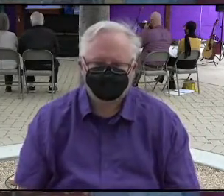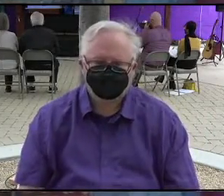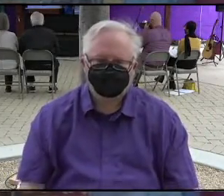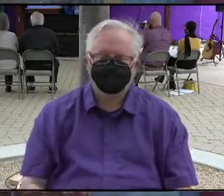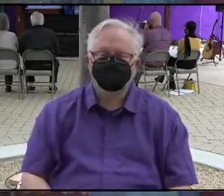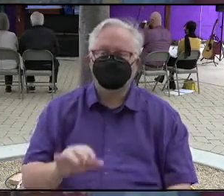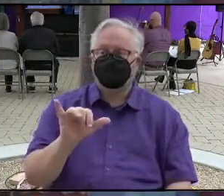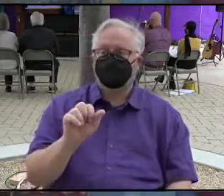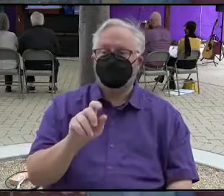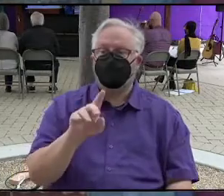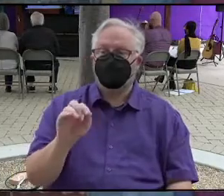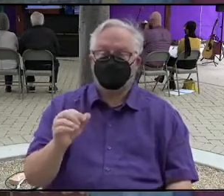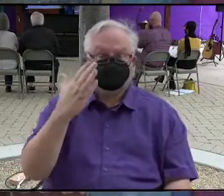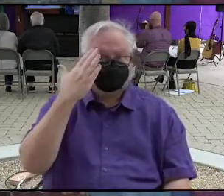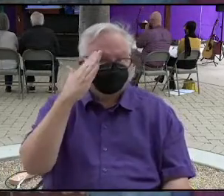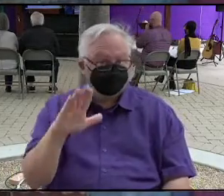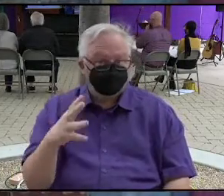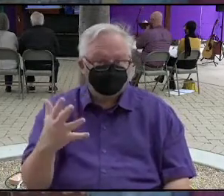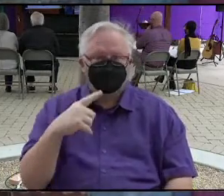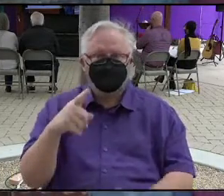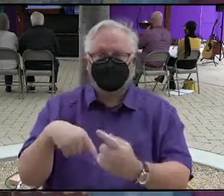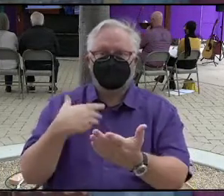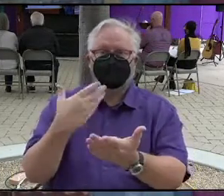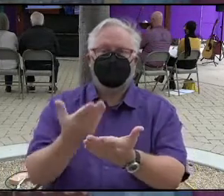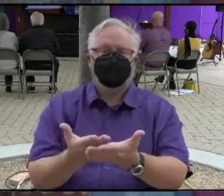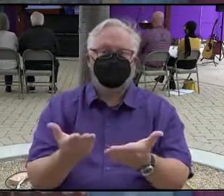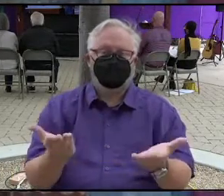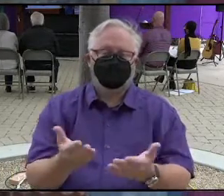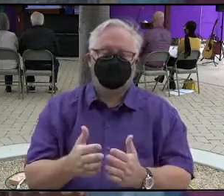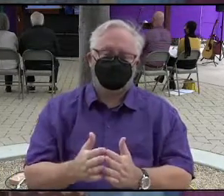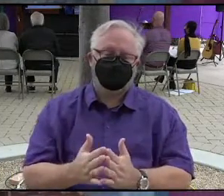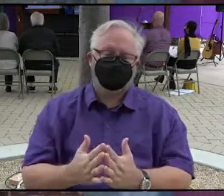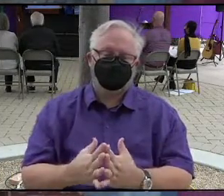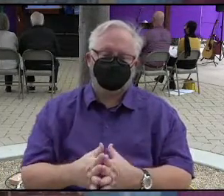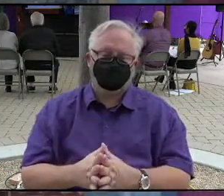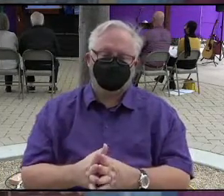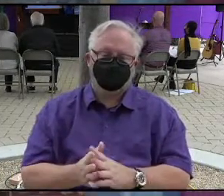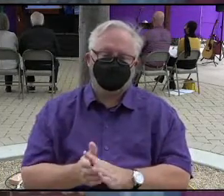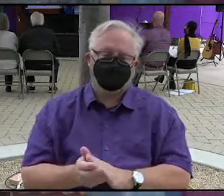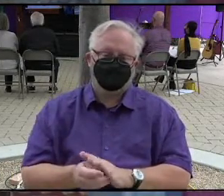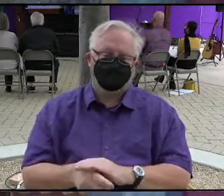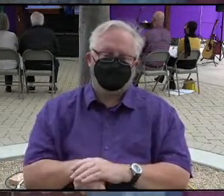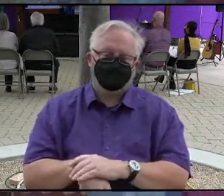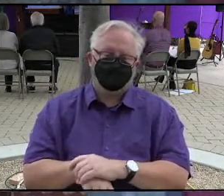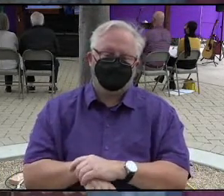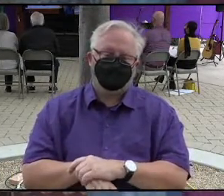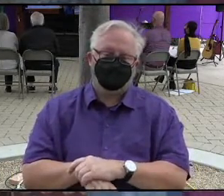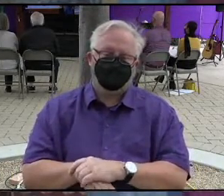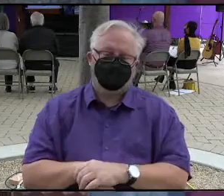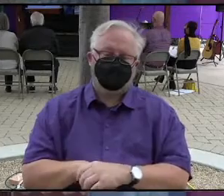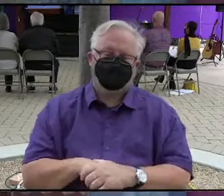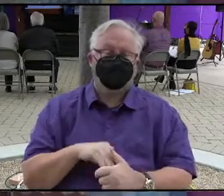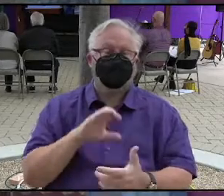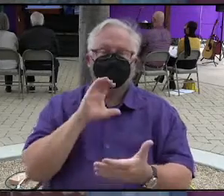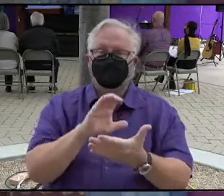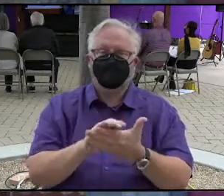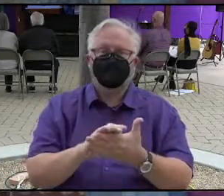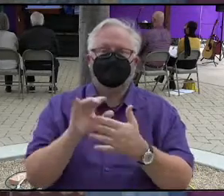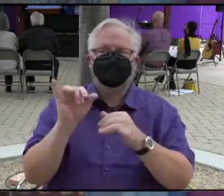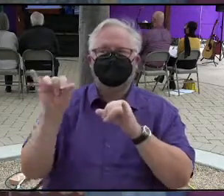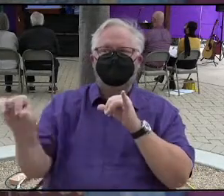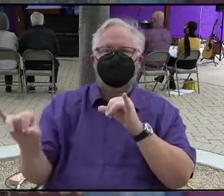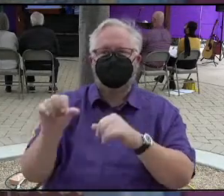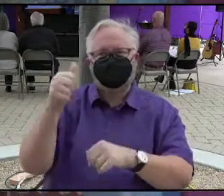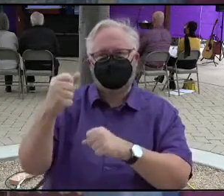What Jaakko didn't know when he came was that it would be, Sanna-Kaisa wouldn't be able to get out of Finland for another